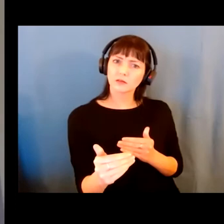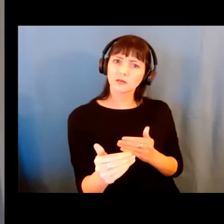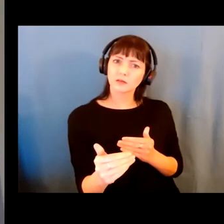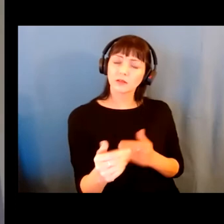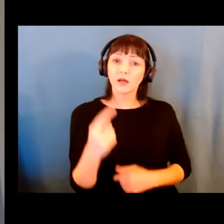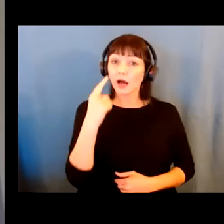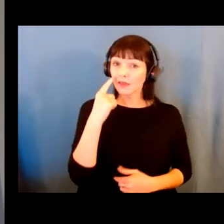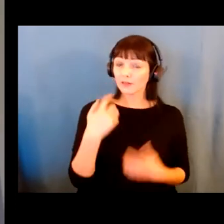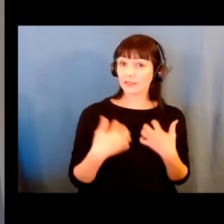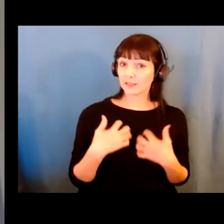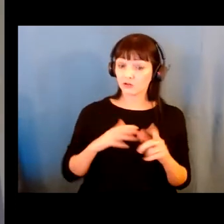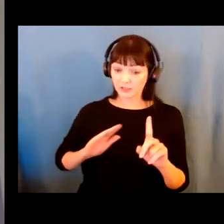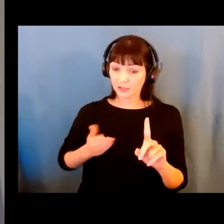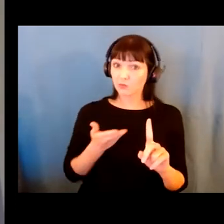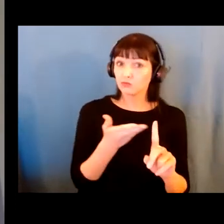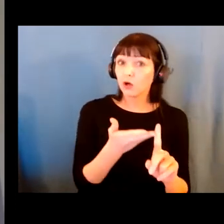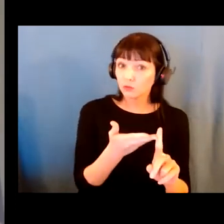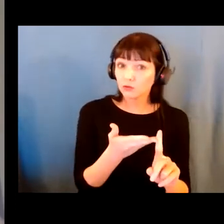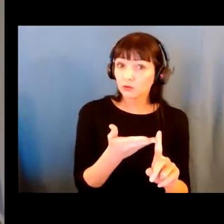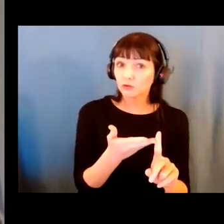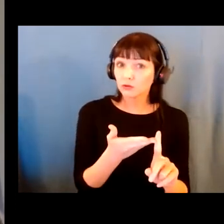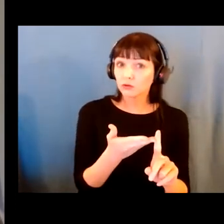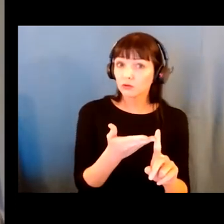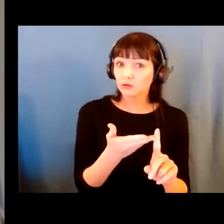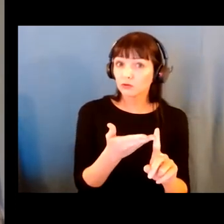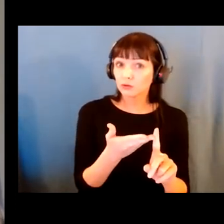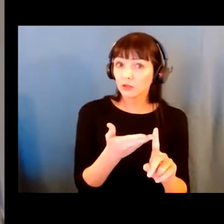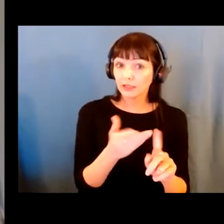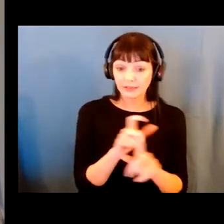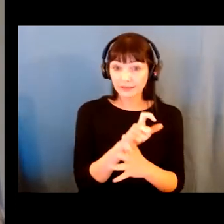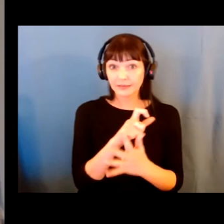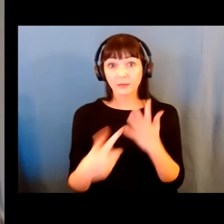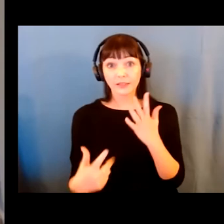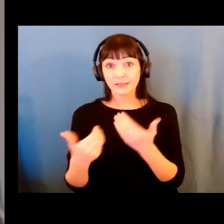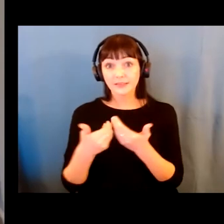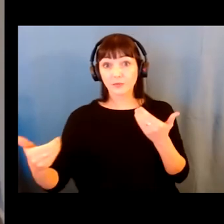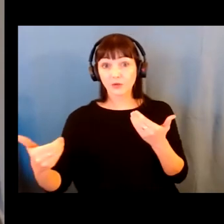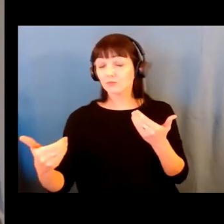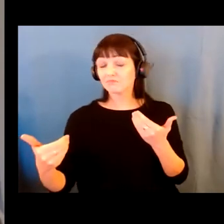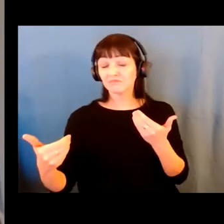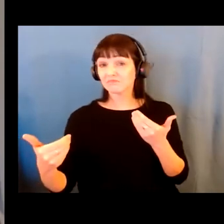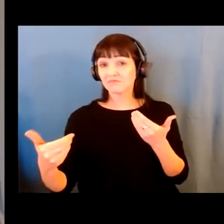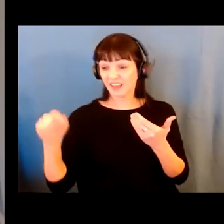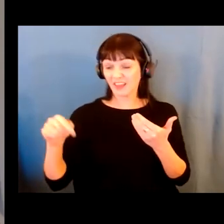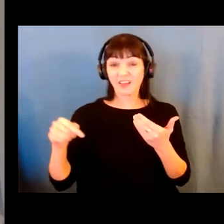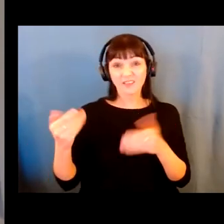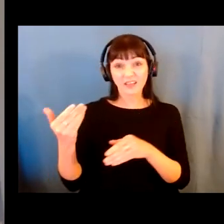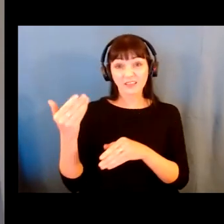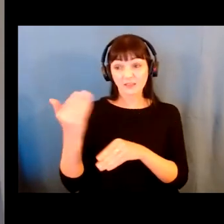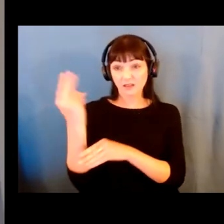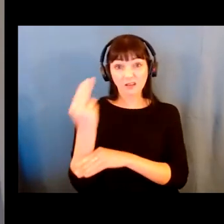an interesting approach, because it's not separate from disability, because that's obviously part of the artwork,